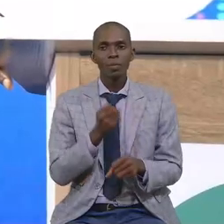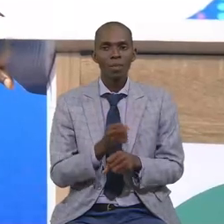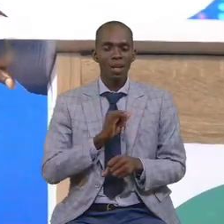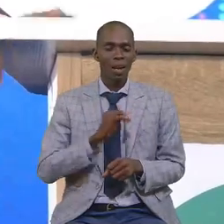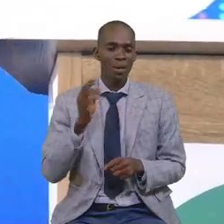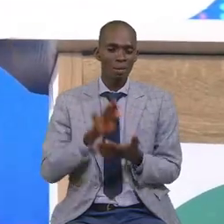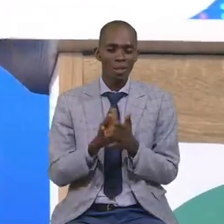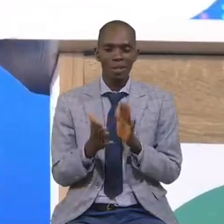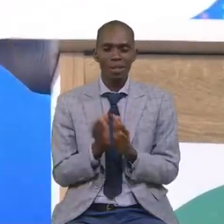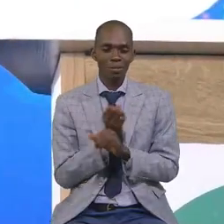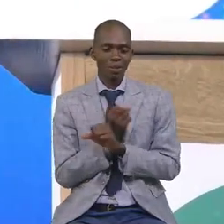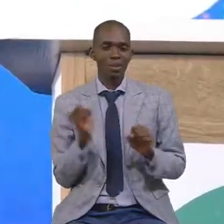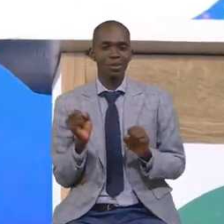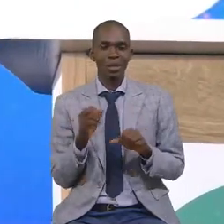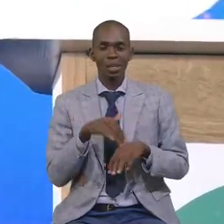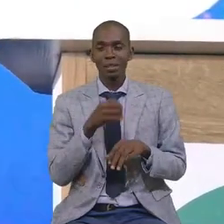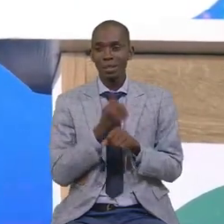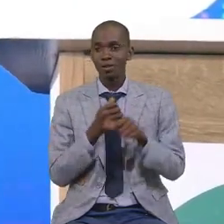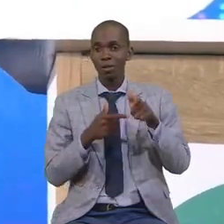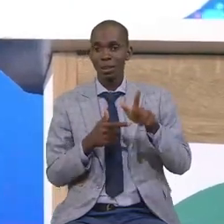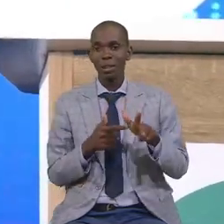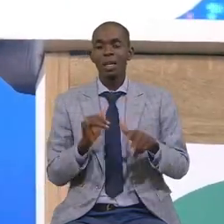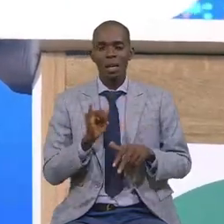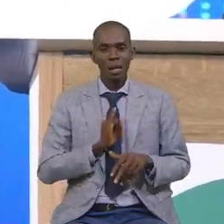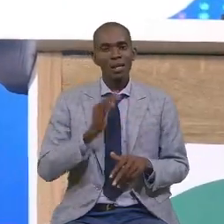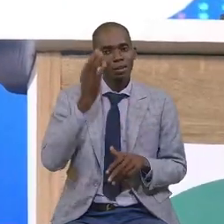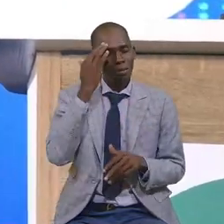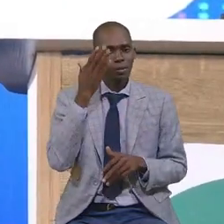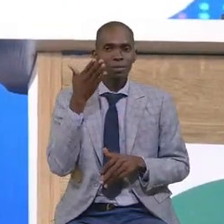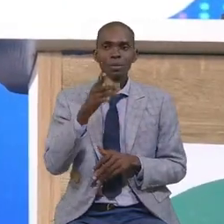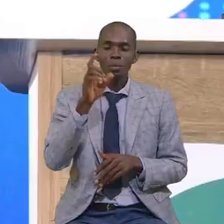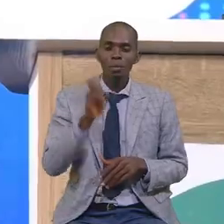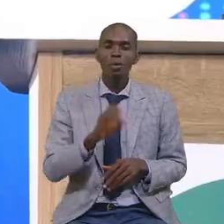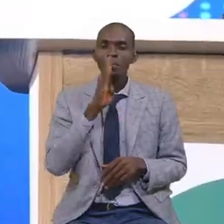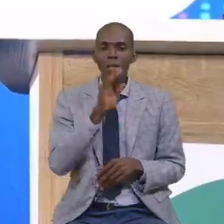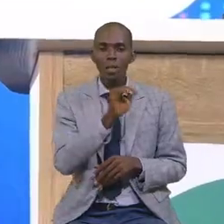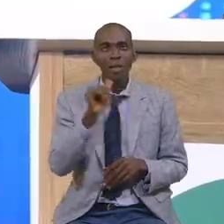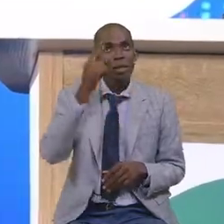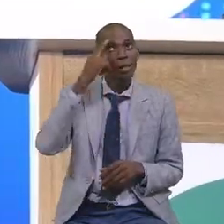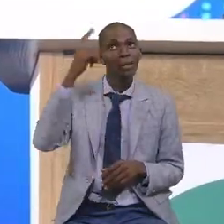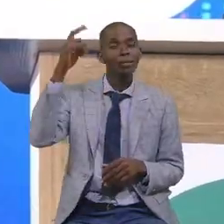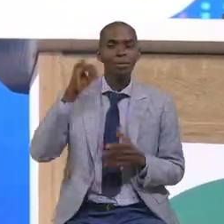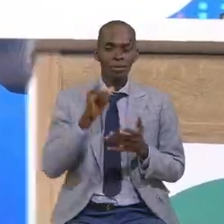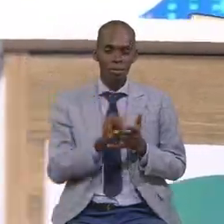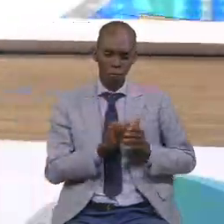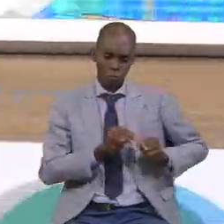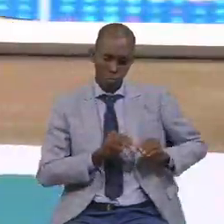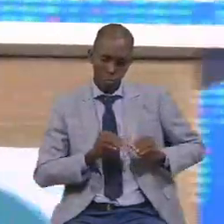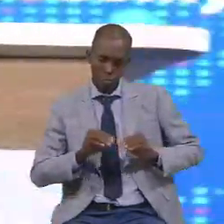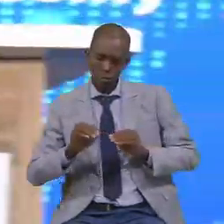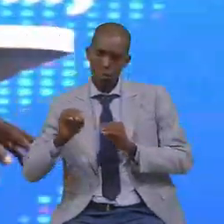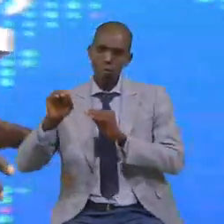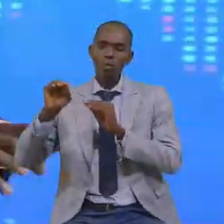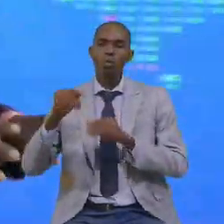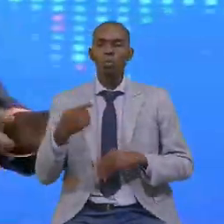again. And I knew there must be a dream that drives me.